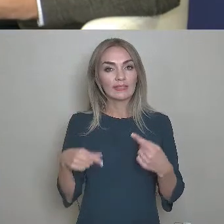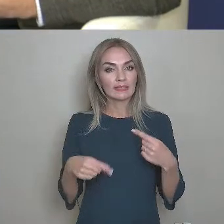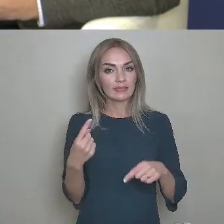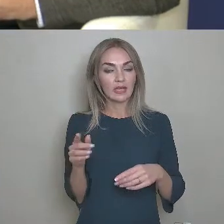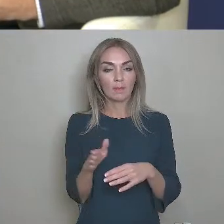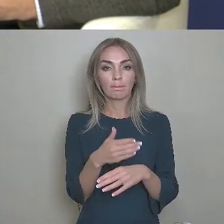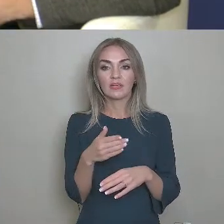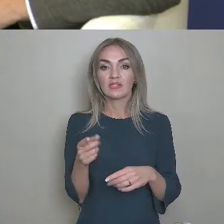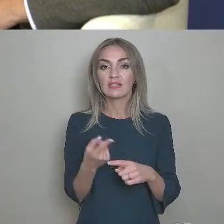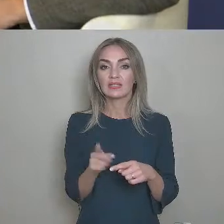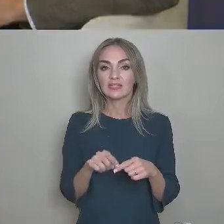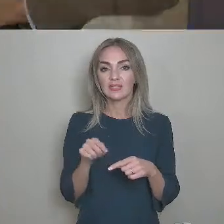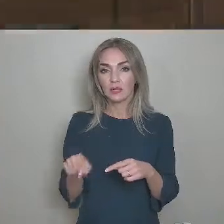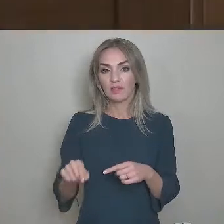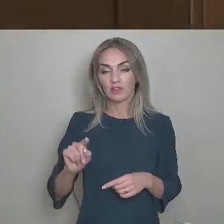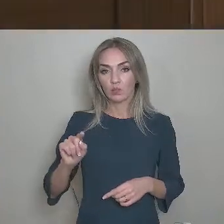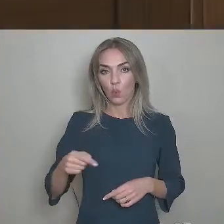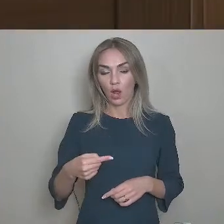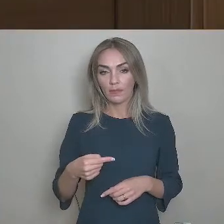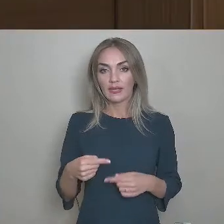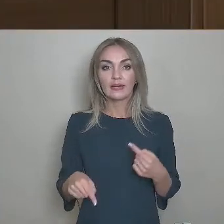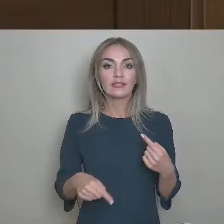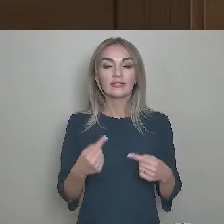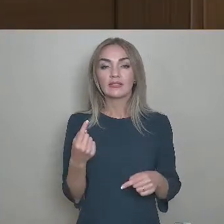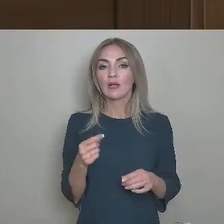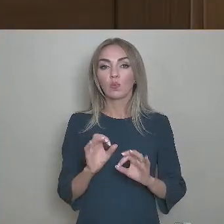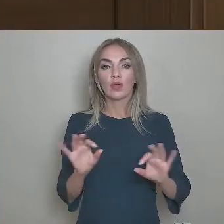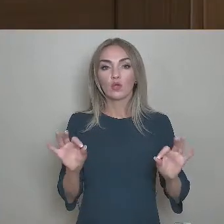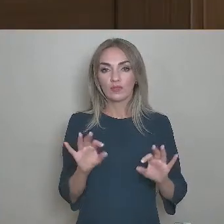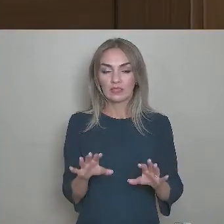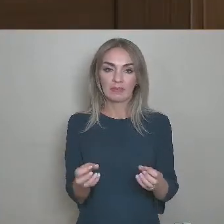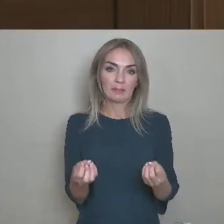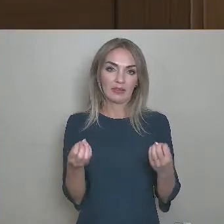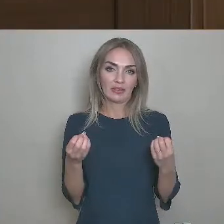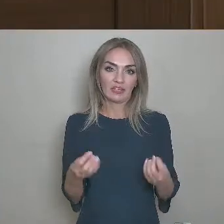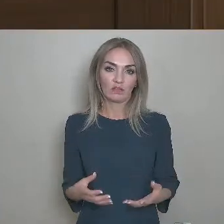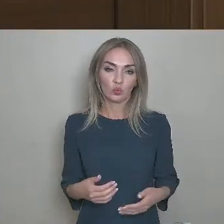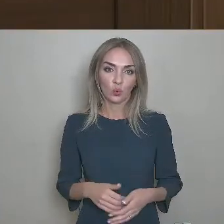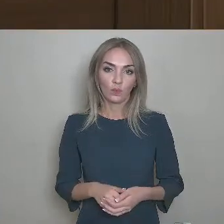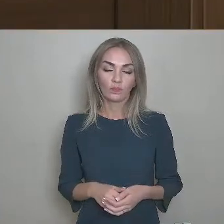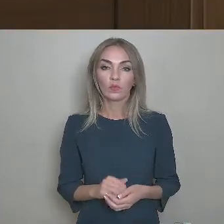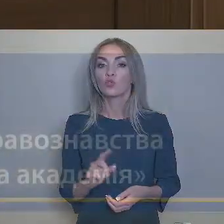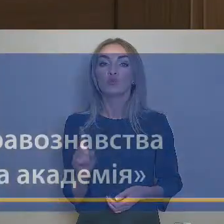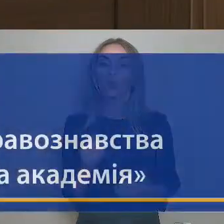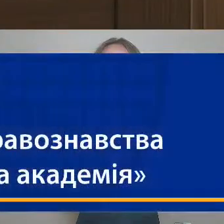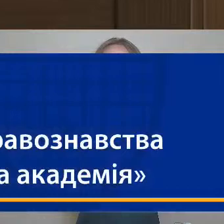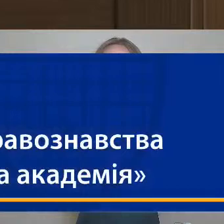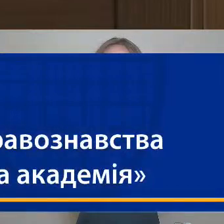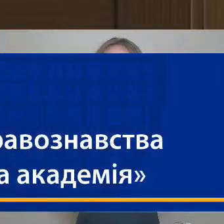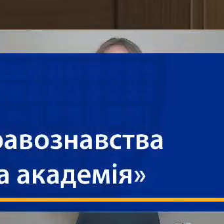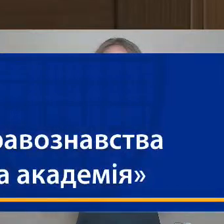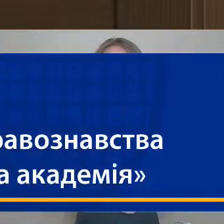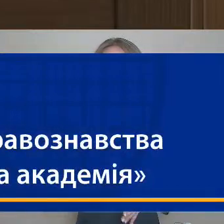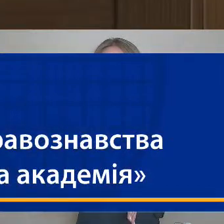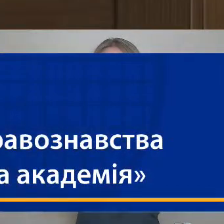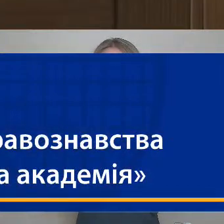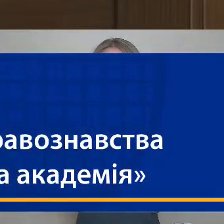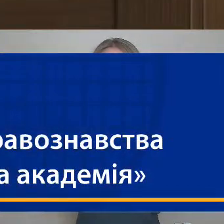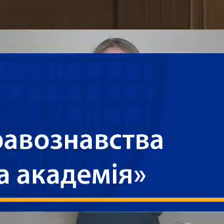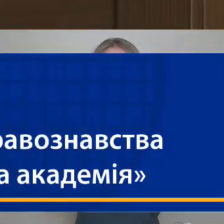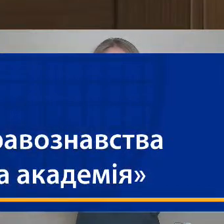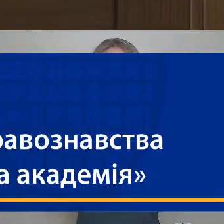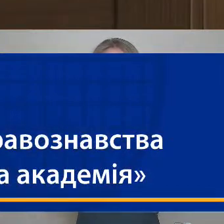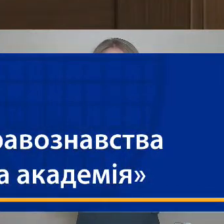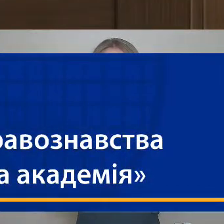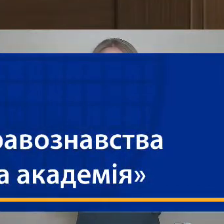was explained then, and it was the difference between the requirements, it was a simple explanation. So for